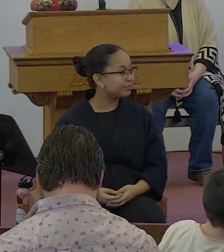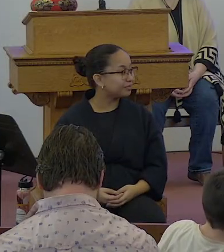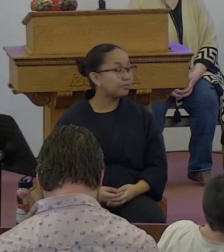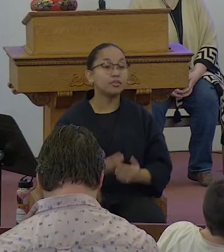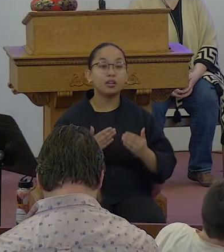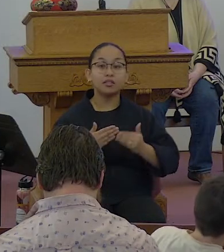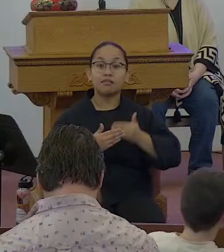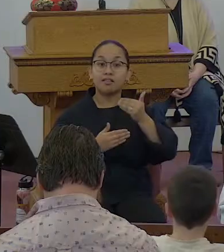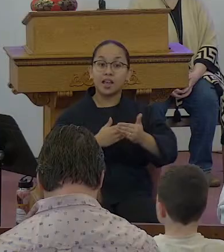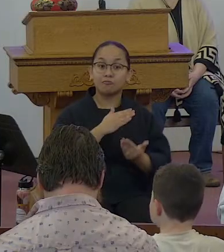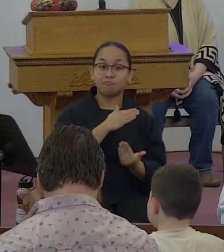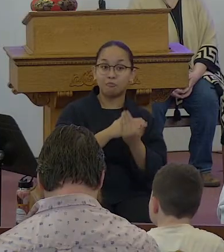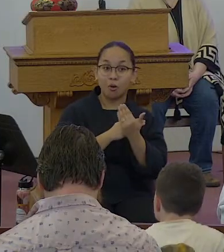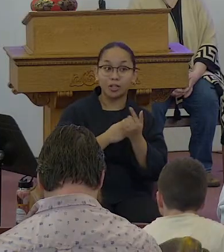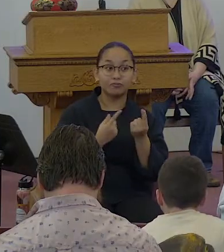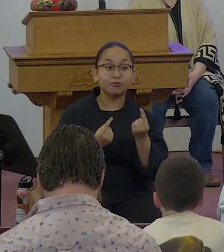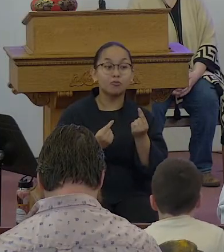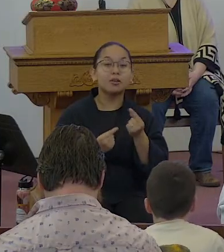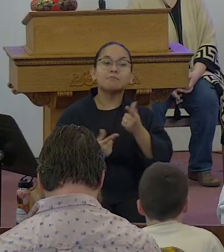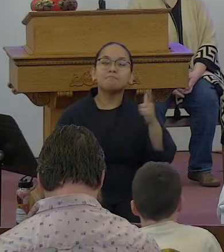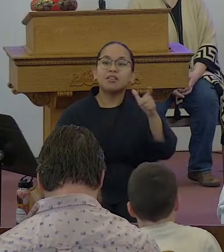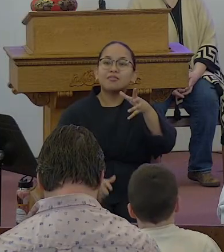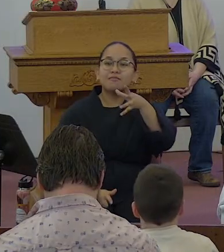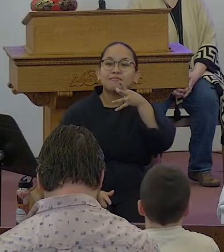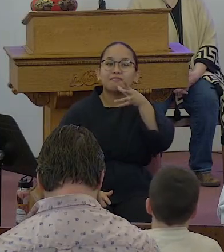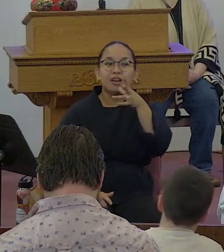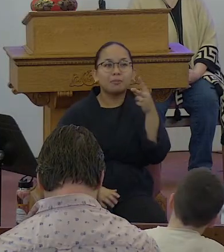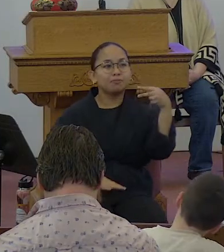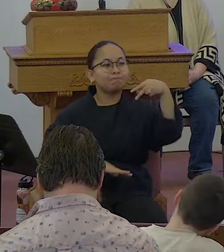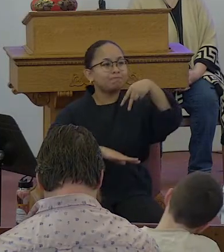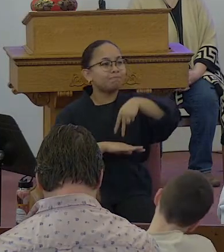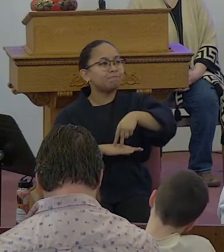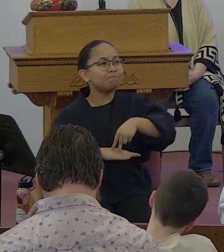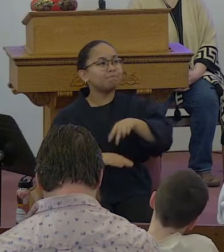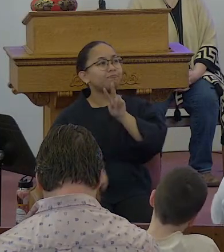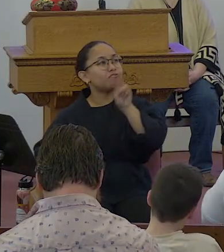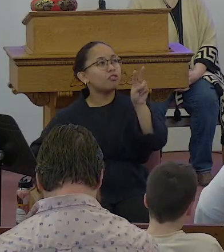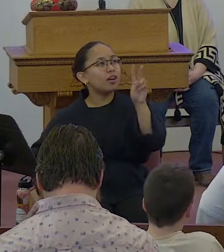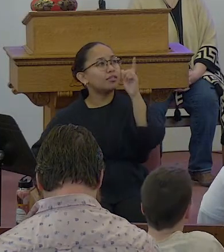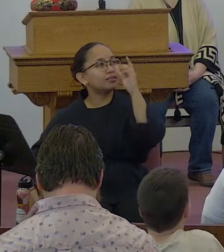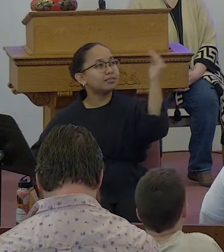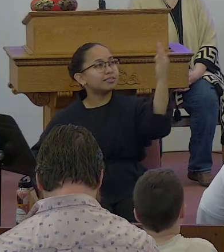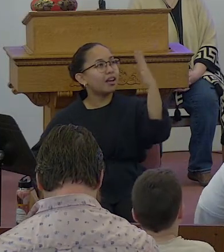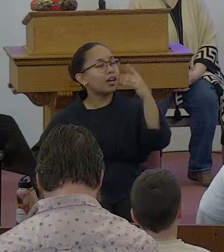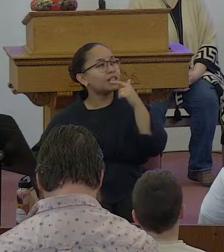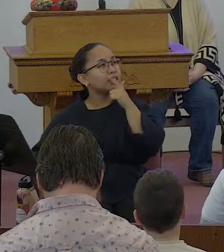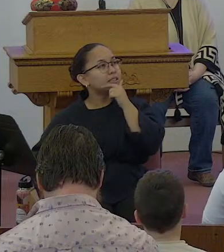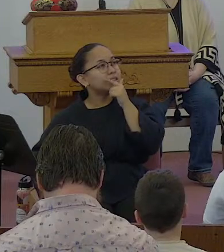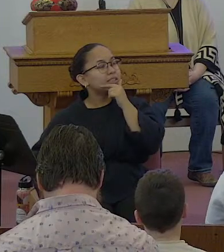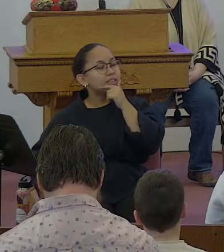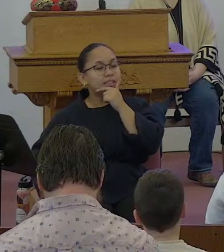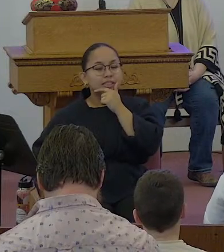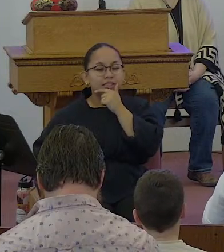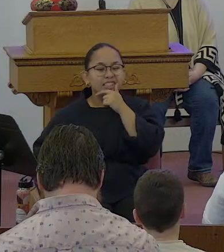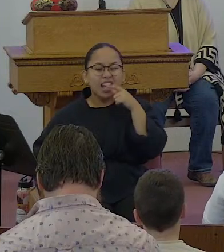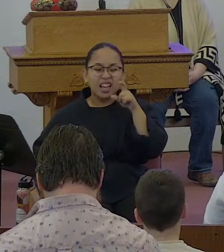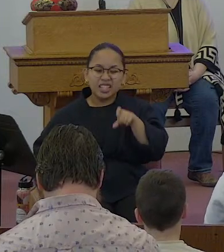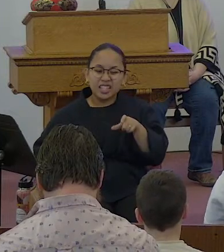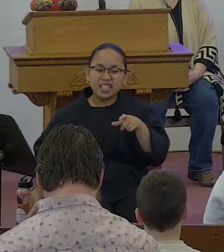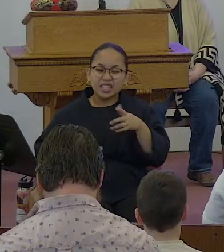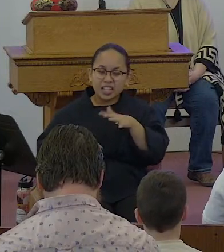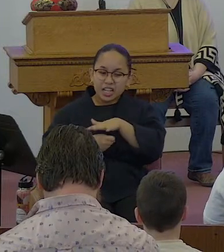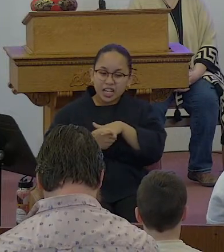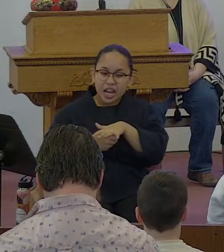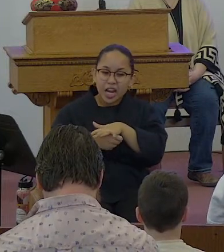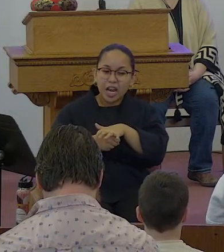Next morning, Big Mama got up with the sun, and she said, I need a place to put my feet down when they need